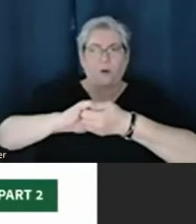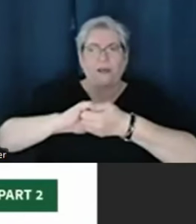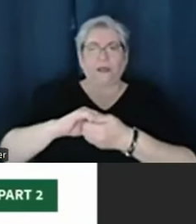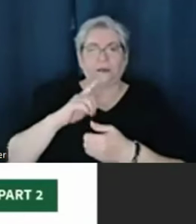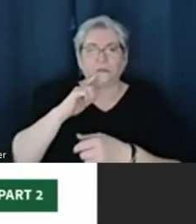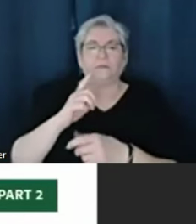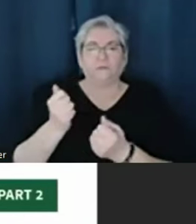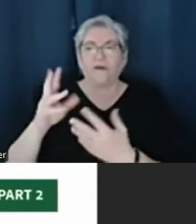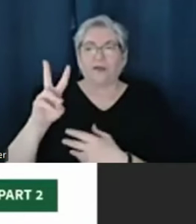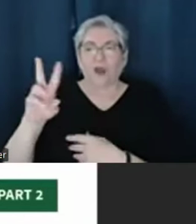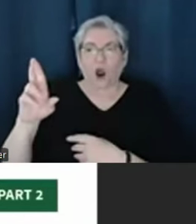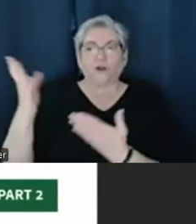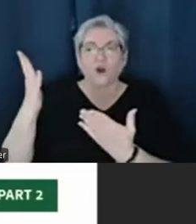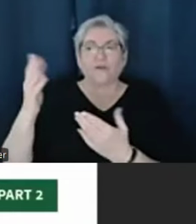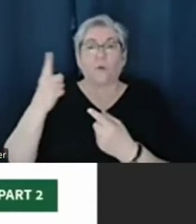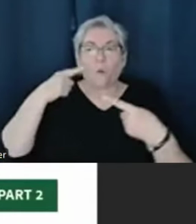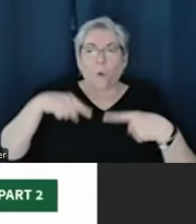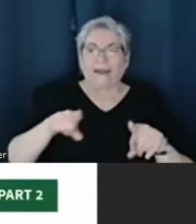while students are in transition.